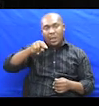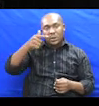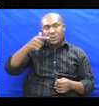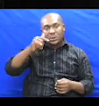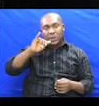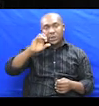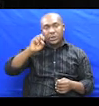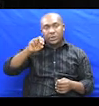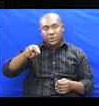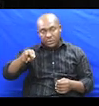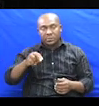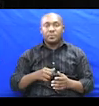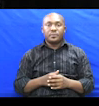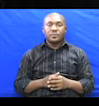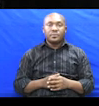Another